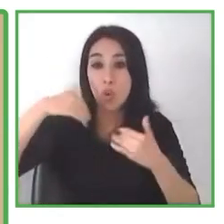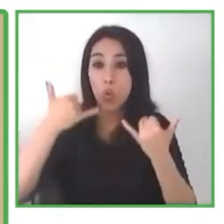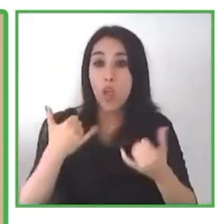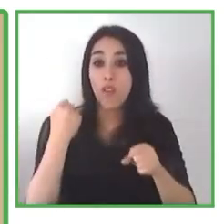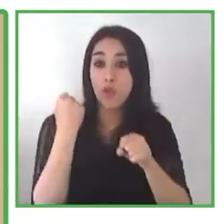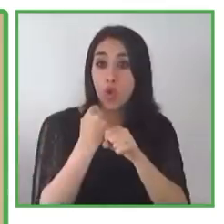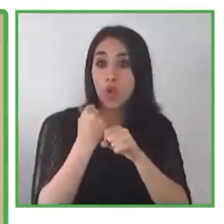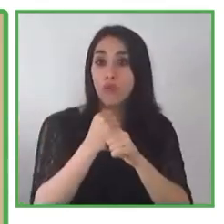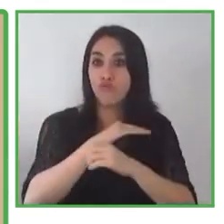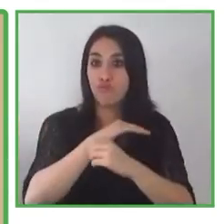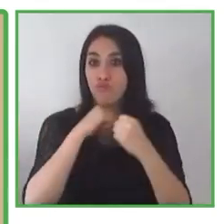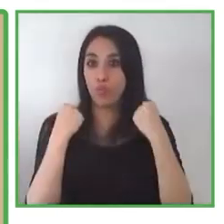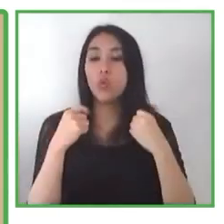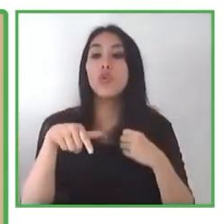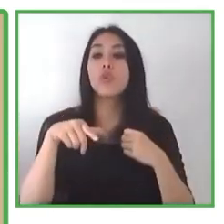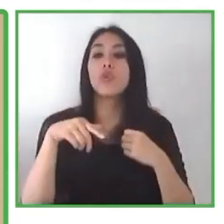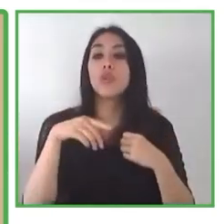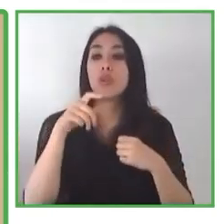because there are people with